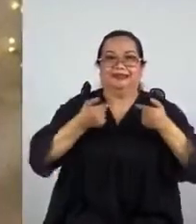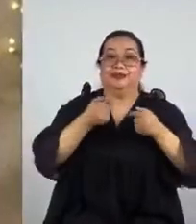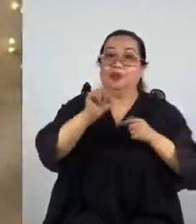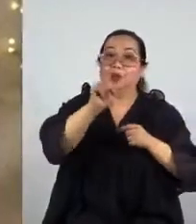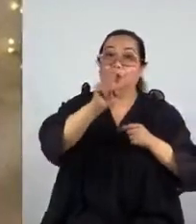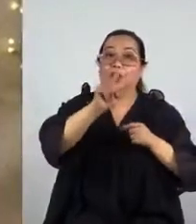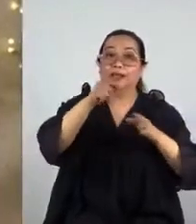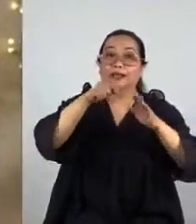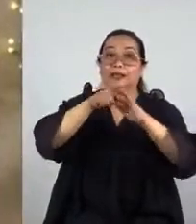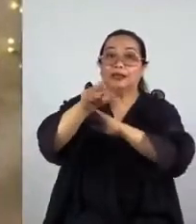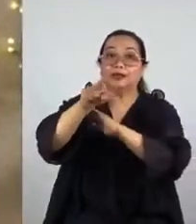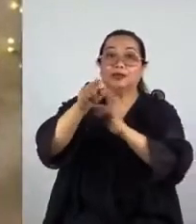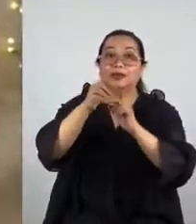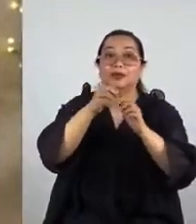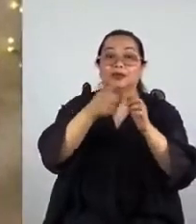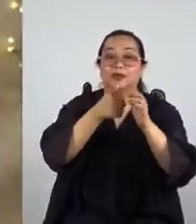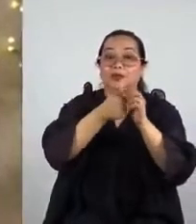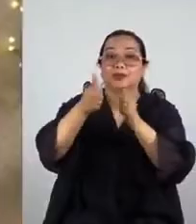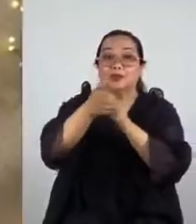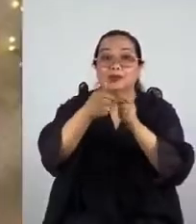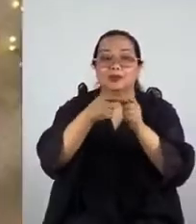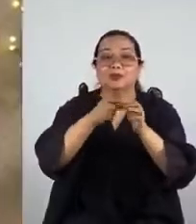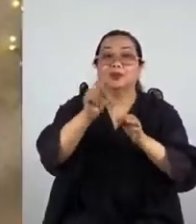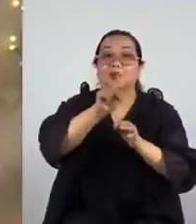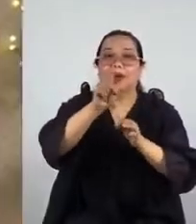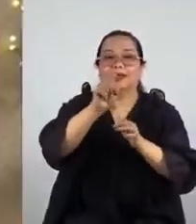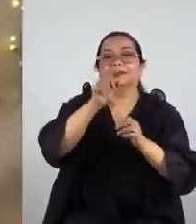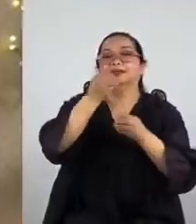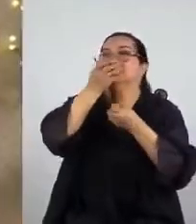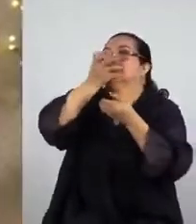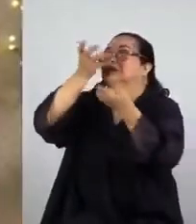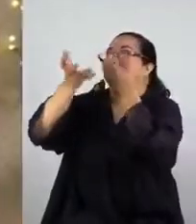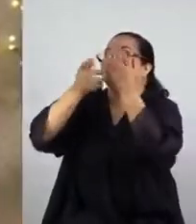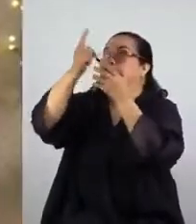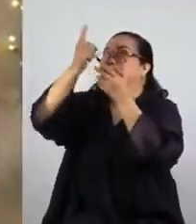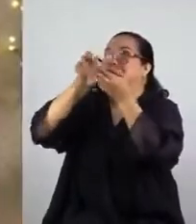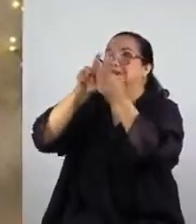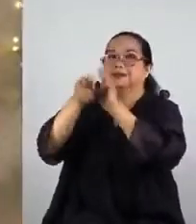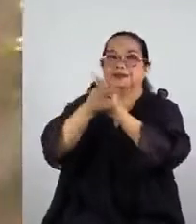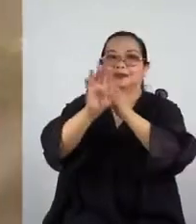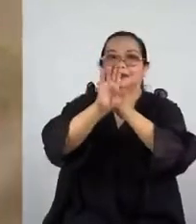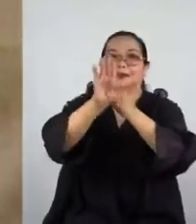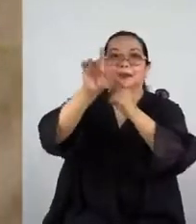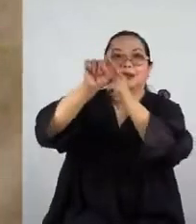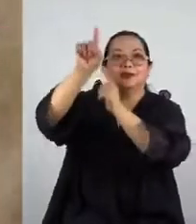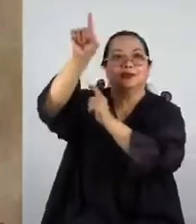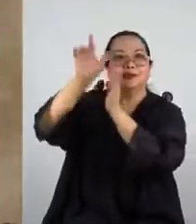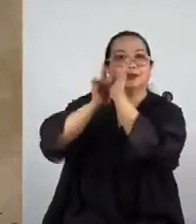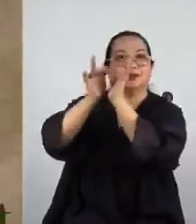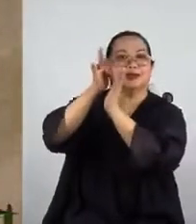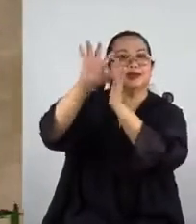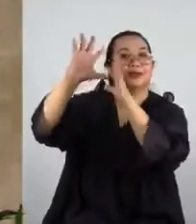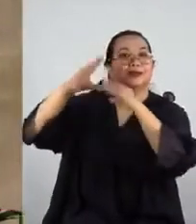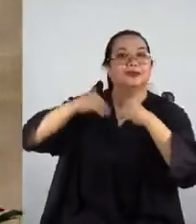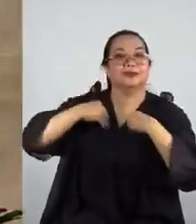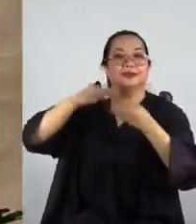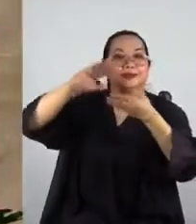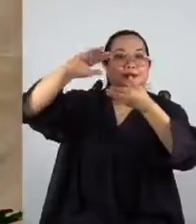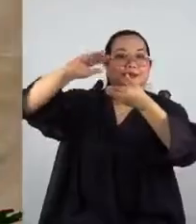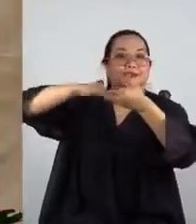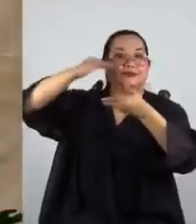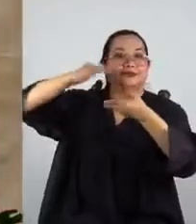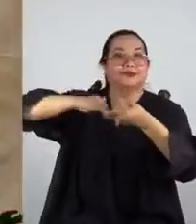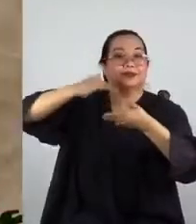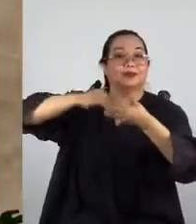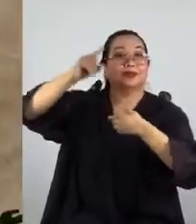to escape is to confess and repent and return to Jesus and accept his forgiveness.